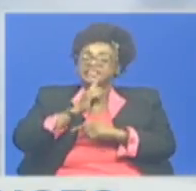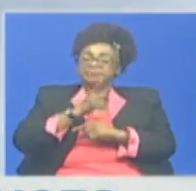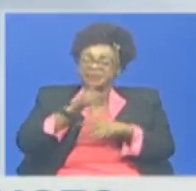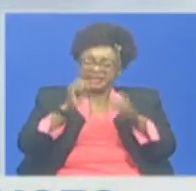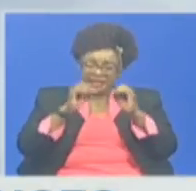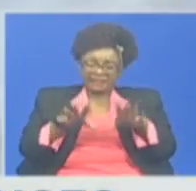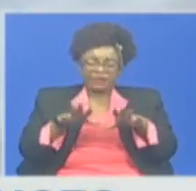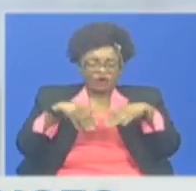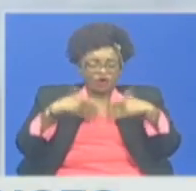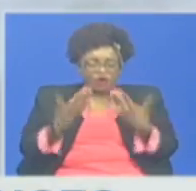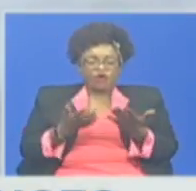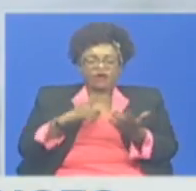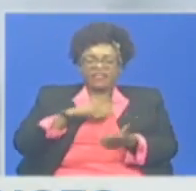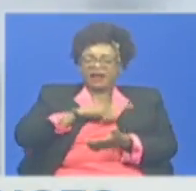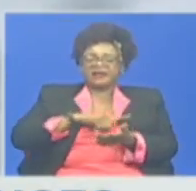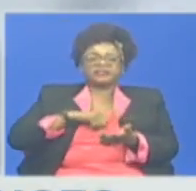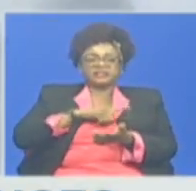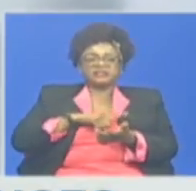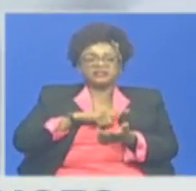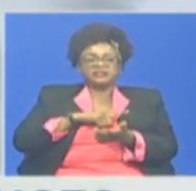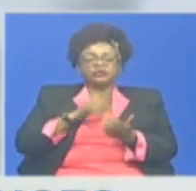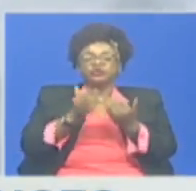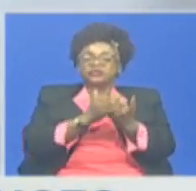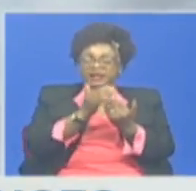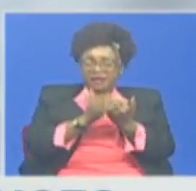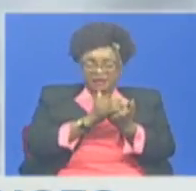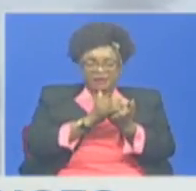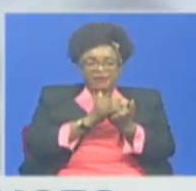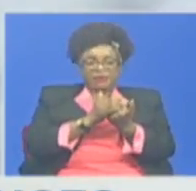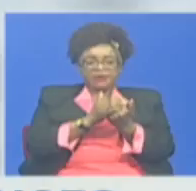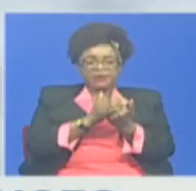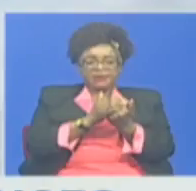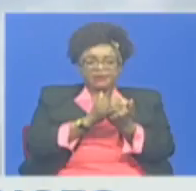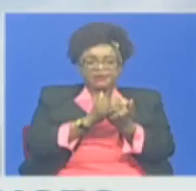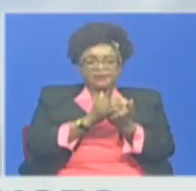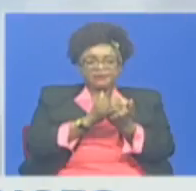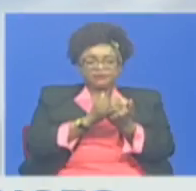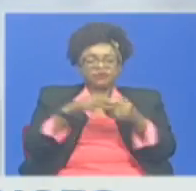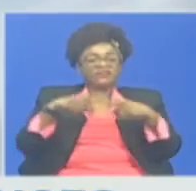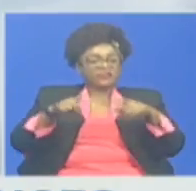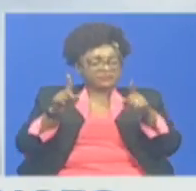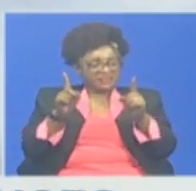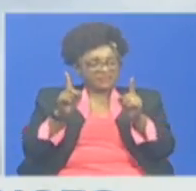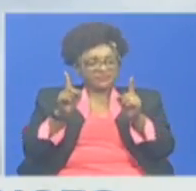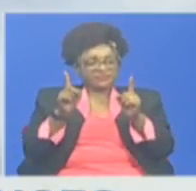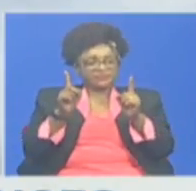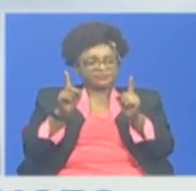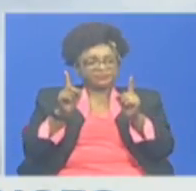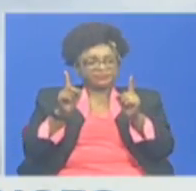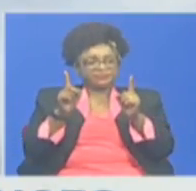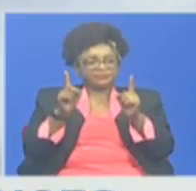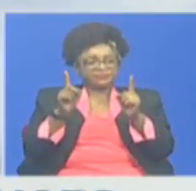the luxury to take care? Loophole, in my view.